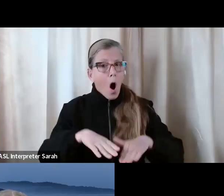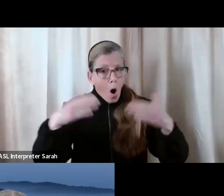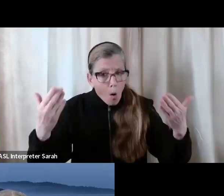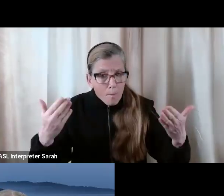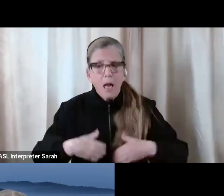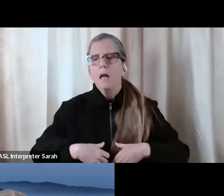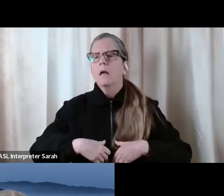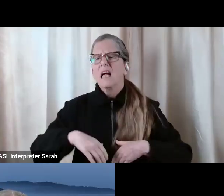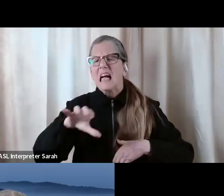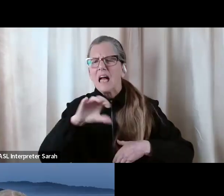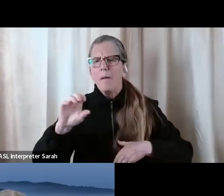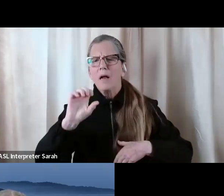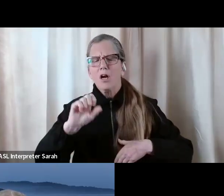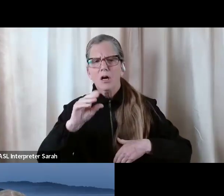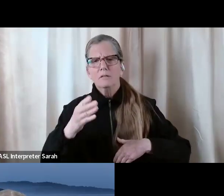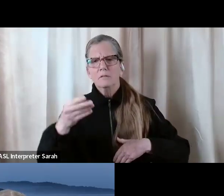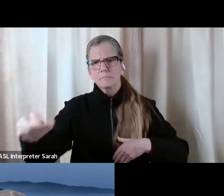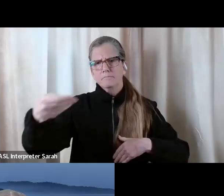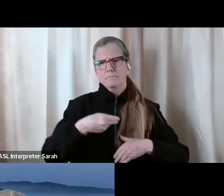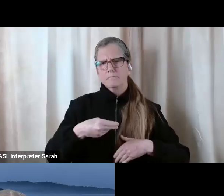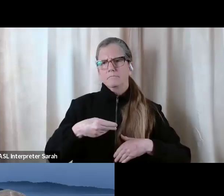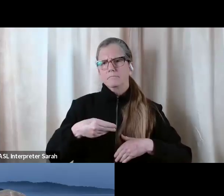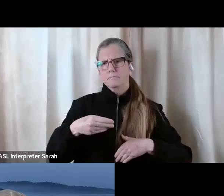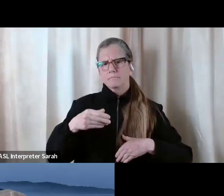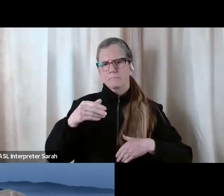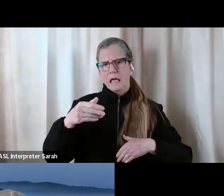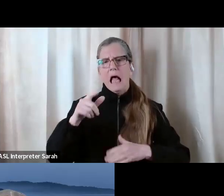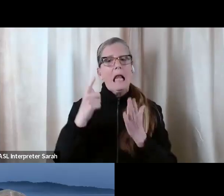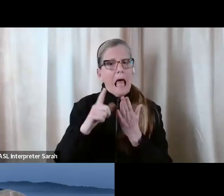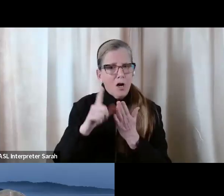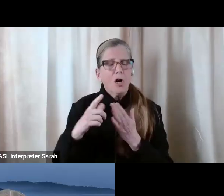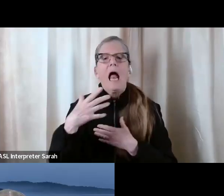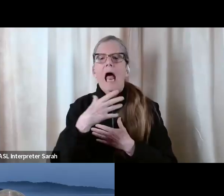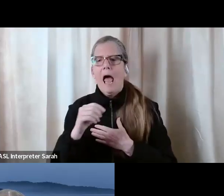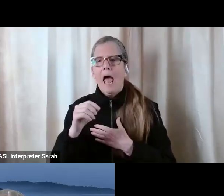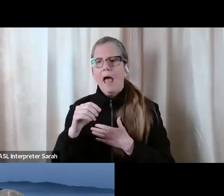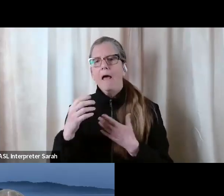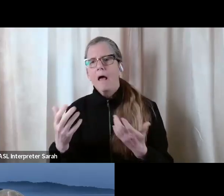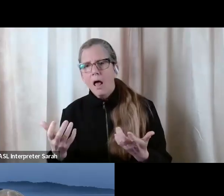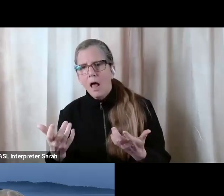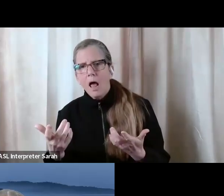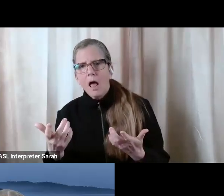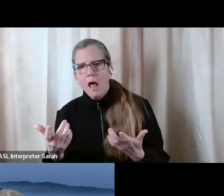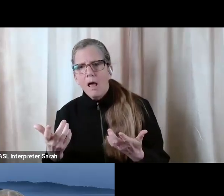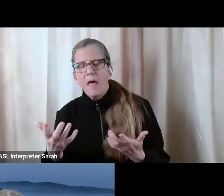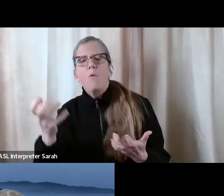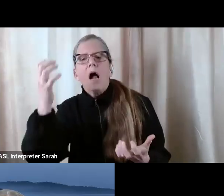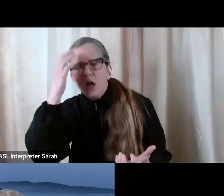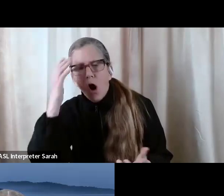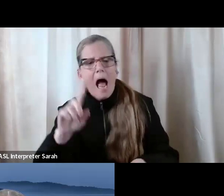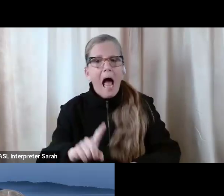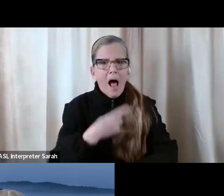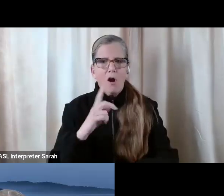could submit advice letters, and then CPUC would how long is that period open? Like, is